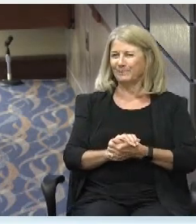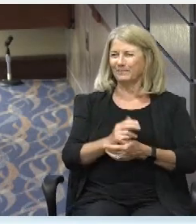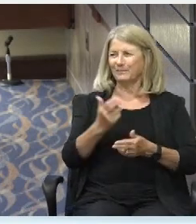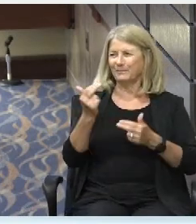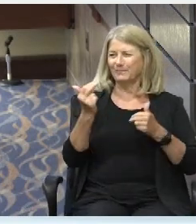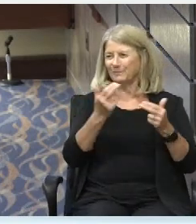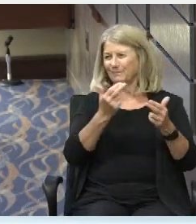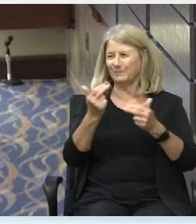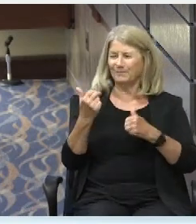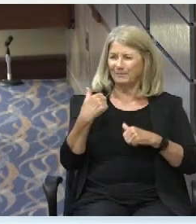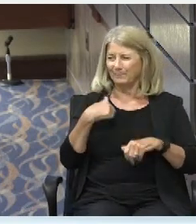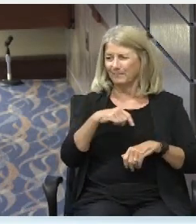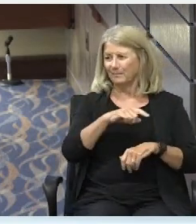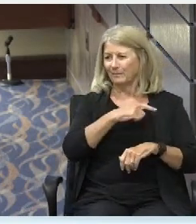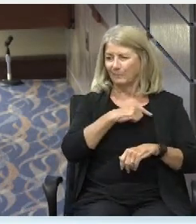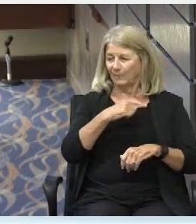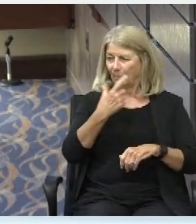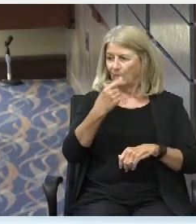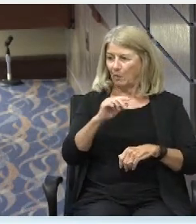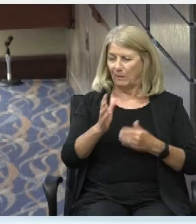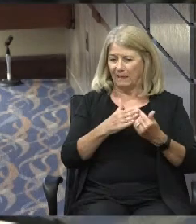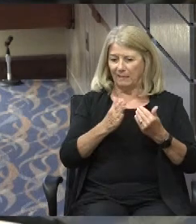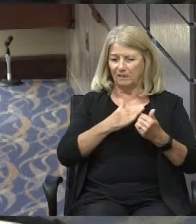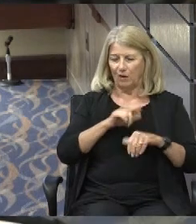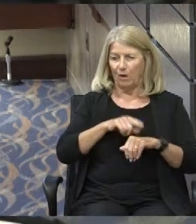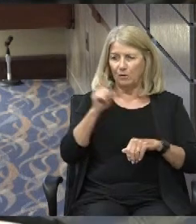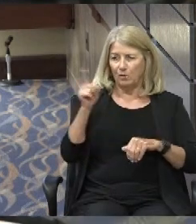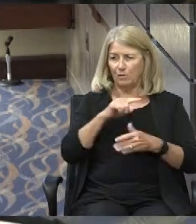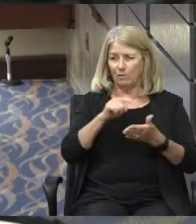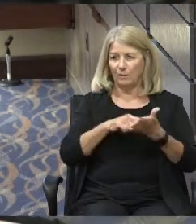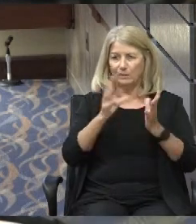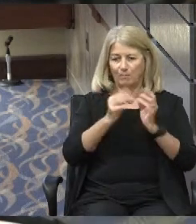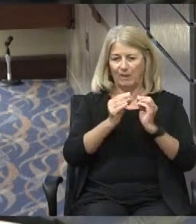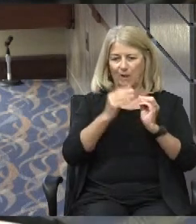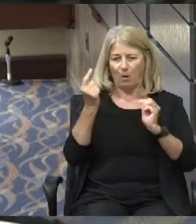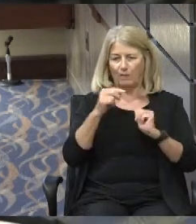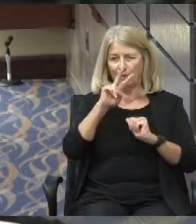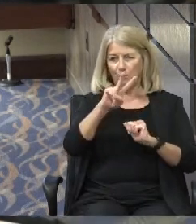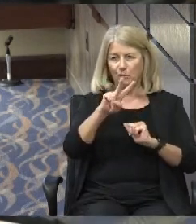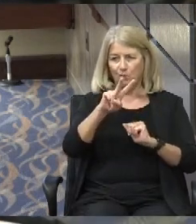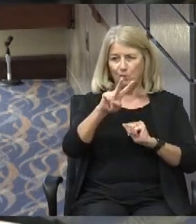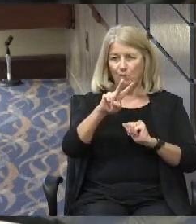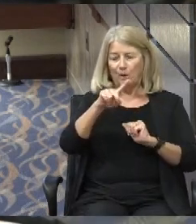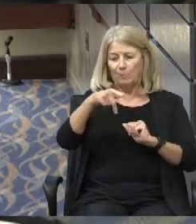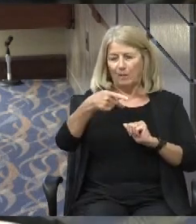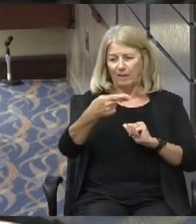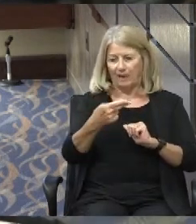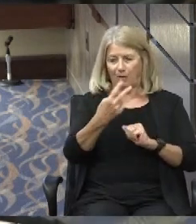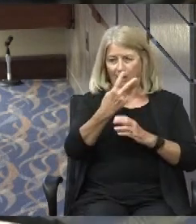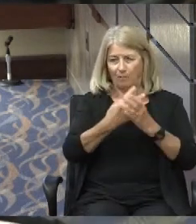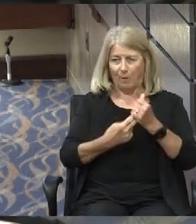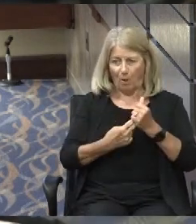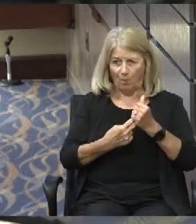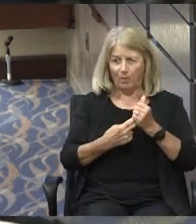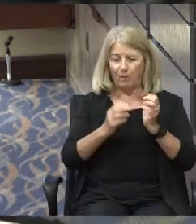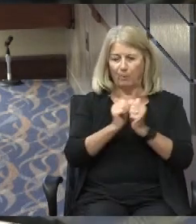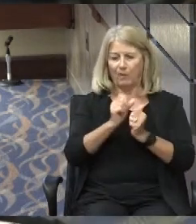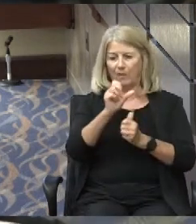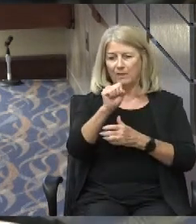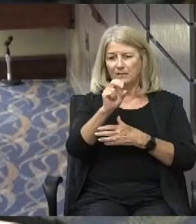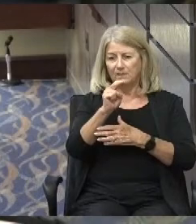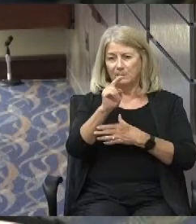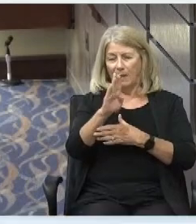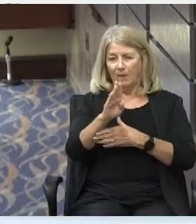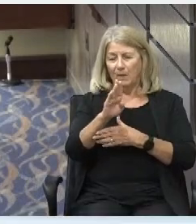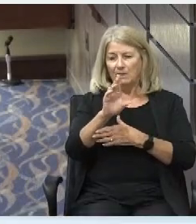right. We are going easy on you this meeting. We only have the 2 public hearings. Thank you. And both of them are dealing with subdivision plats. So the